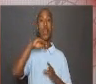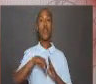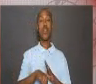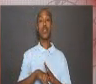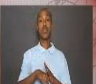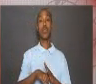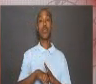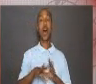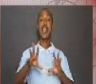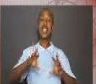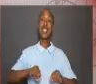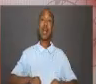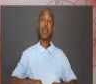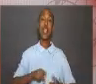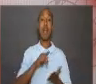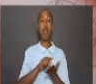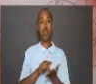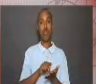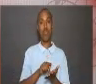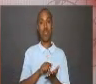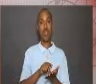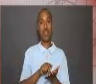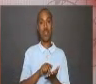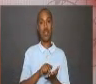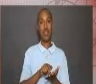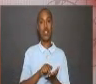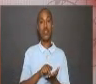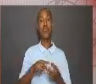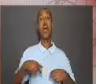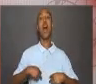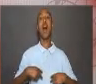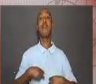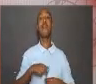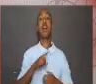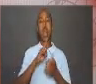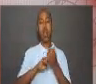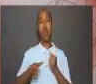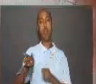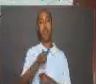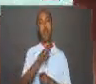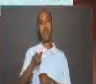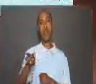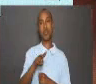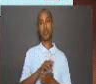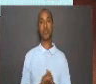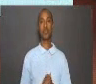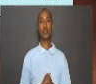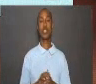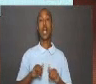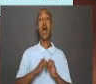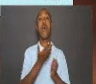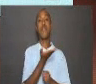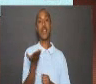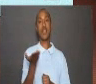for them to accept a proton, they should have a lone pair.